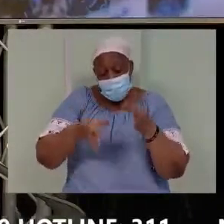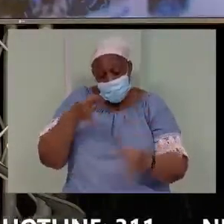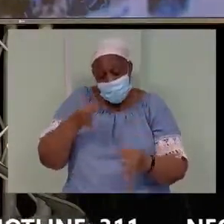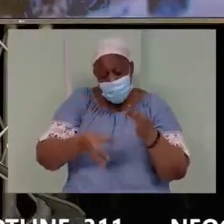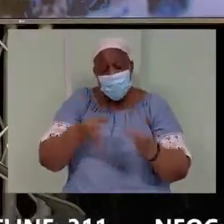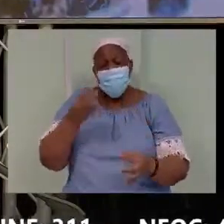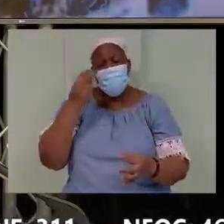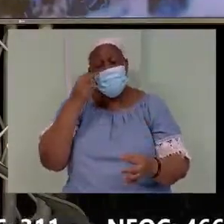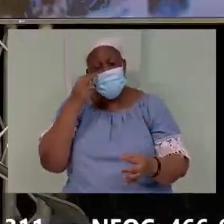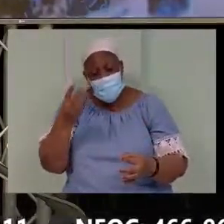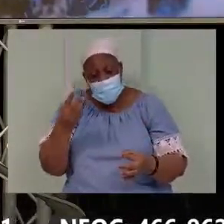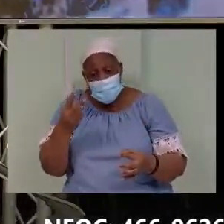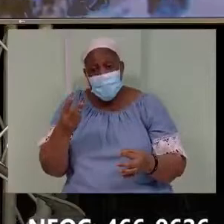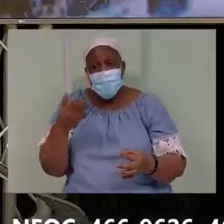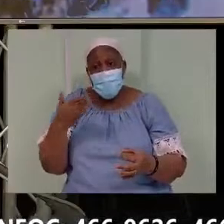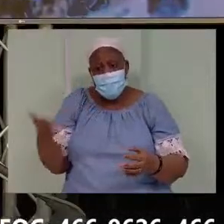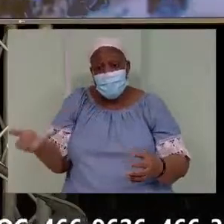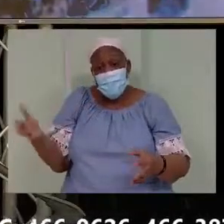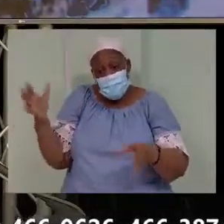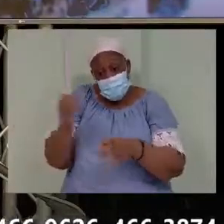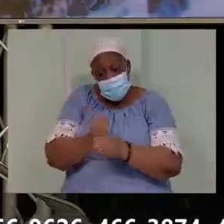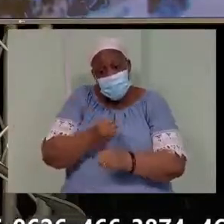the situation is.